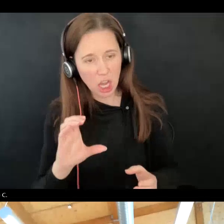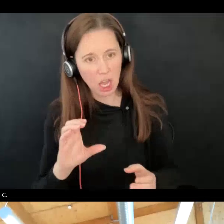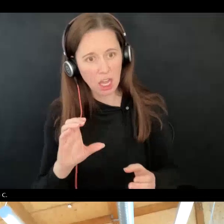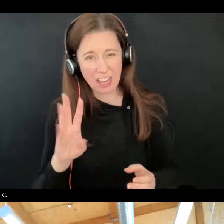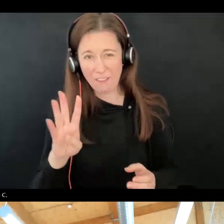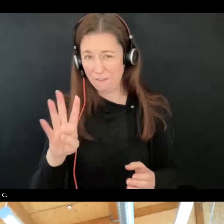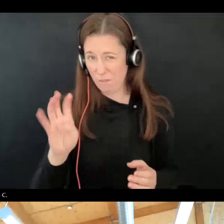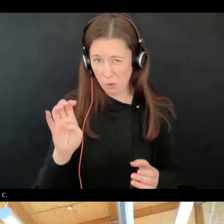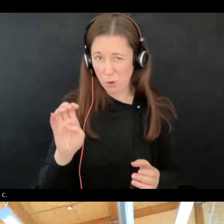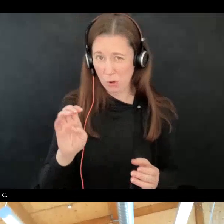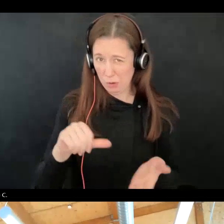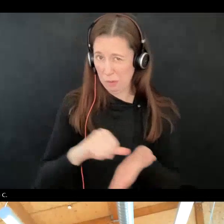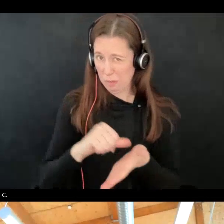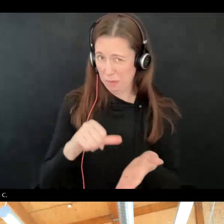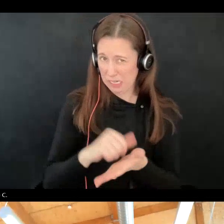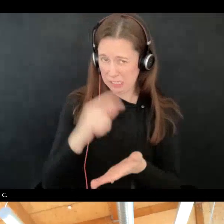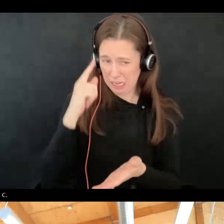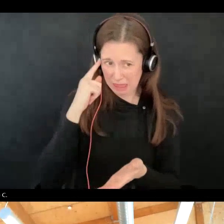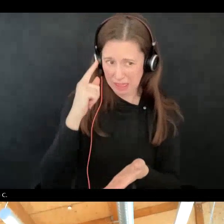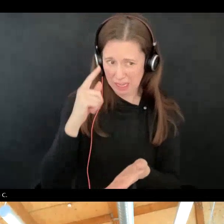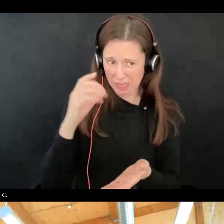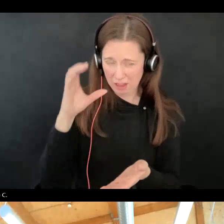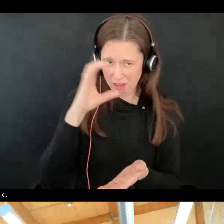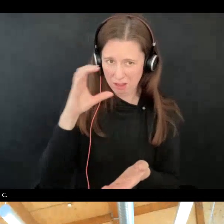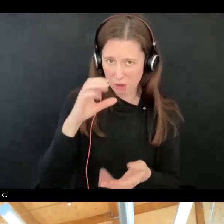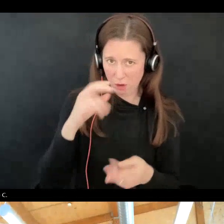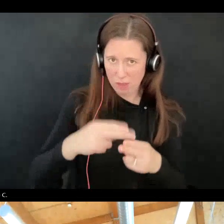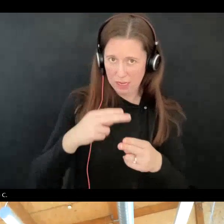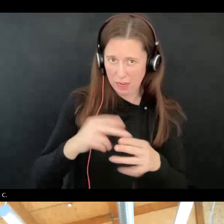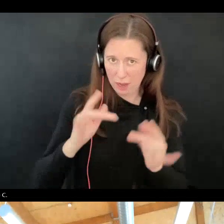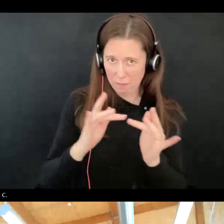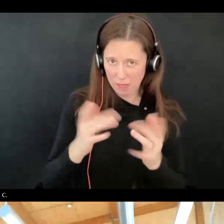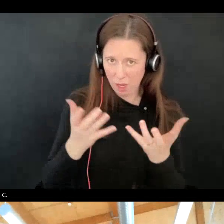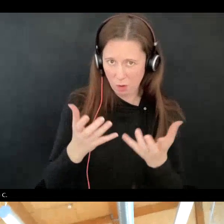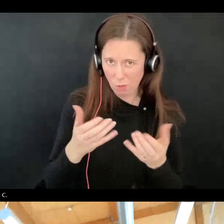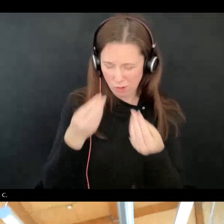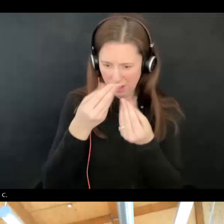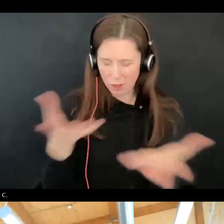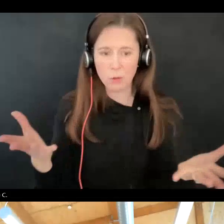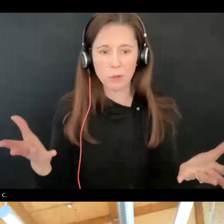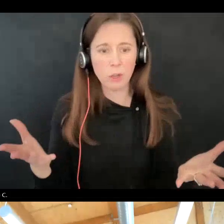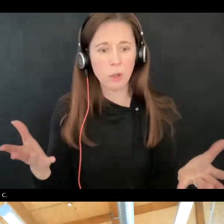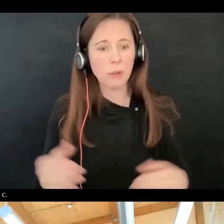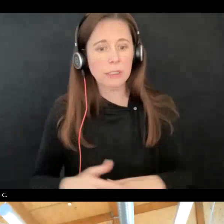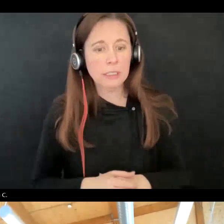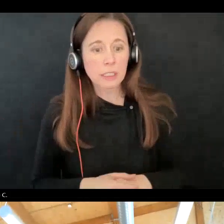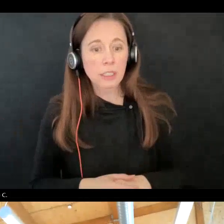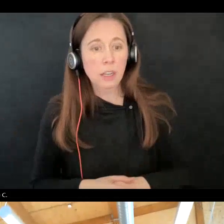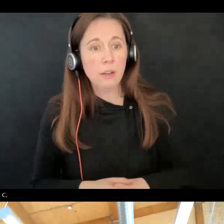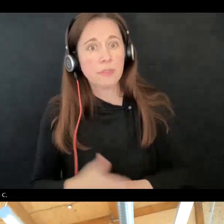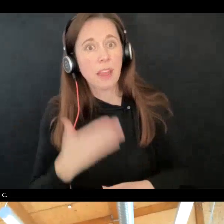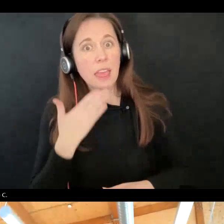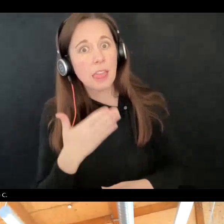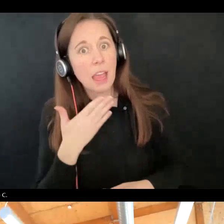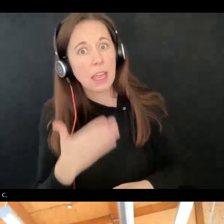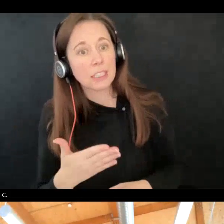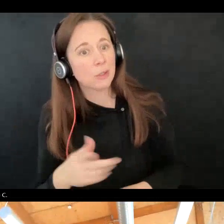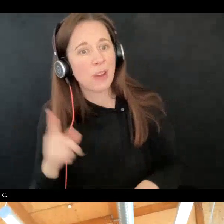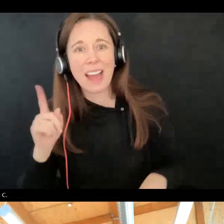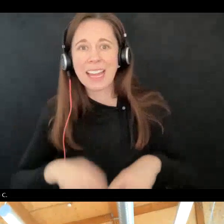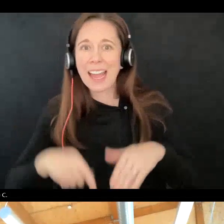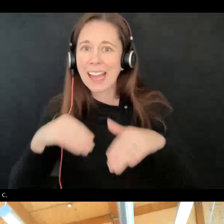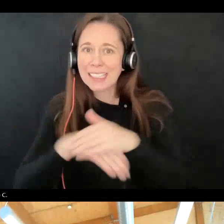the Chesapeake Network and the Blacks of the Chesapeake Bay links were shared. Thank you. I can't view the chat or anything